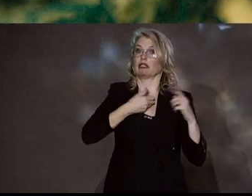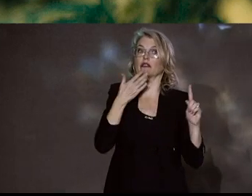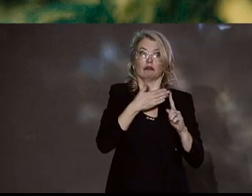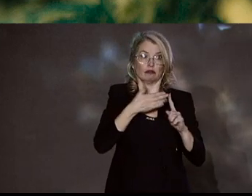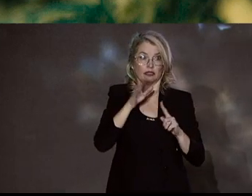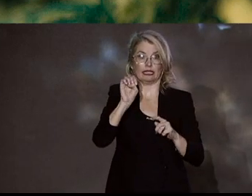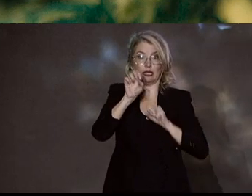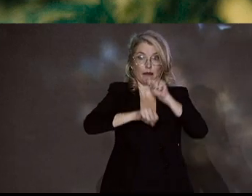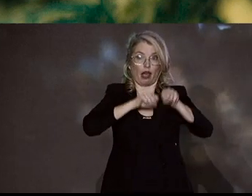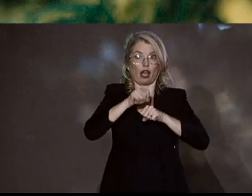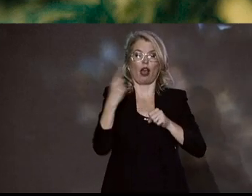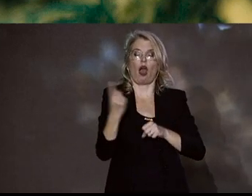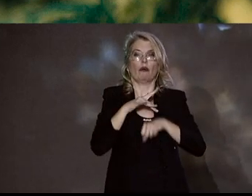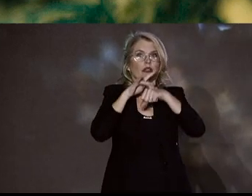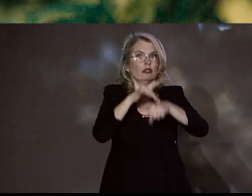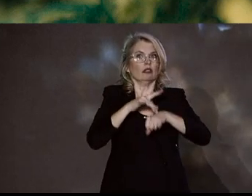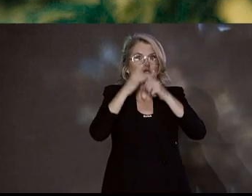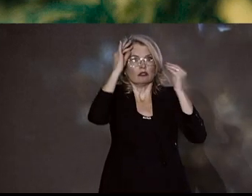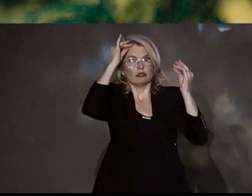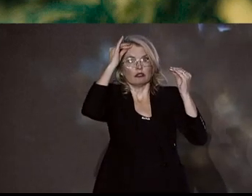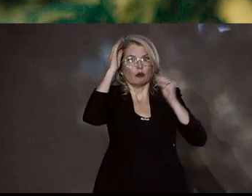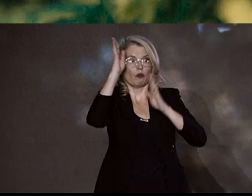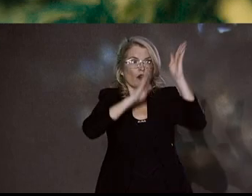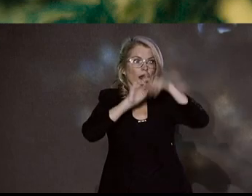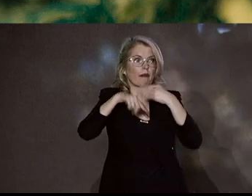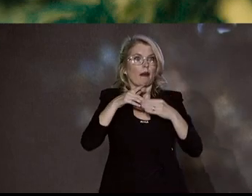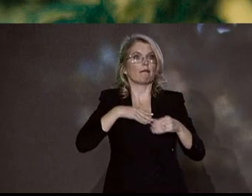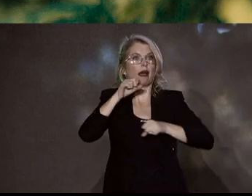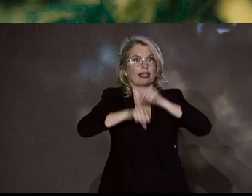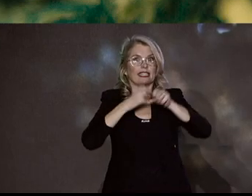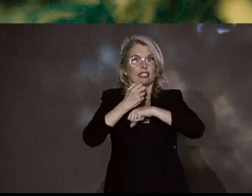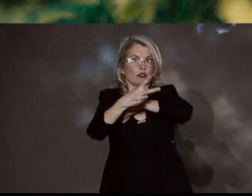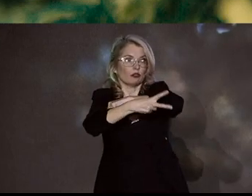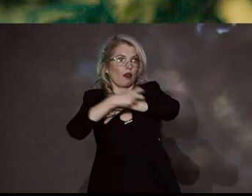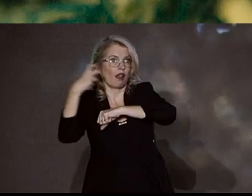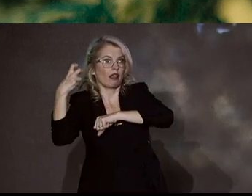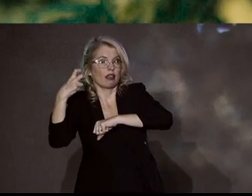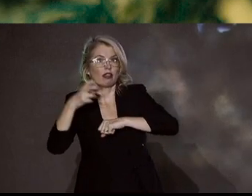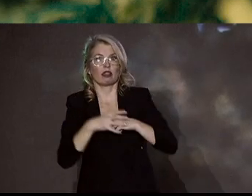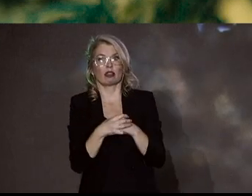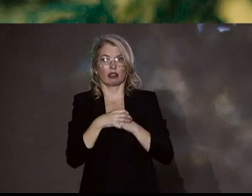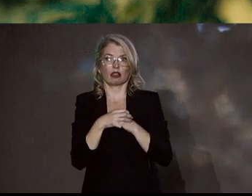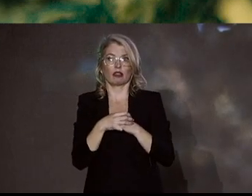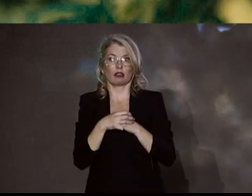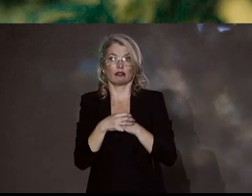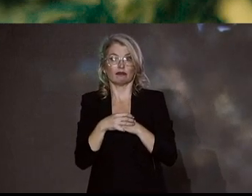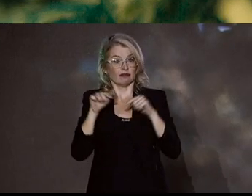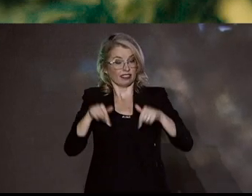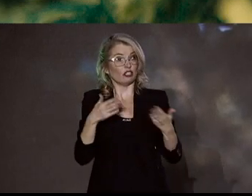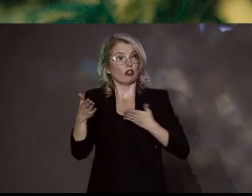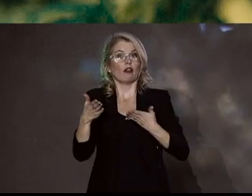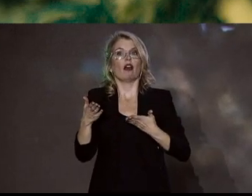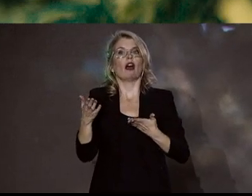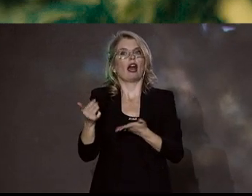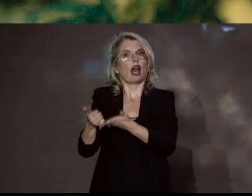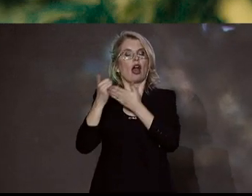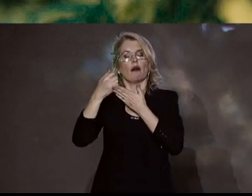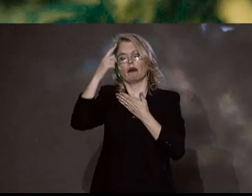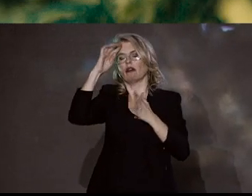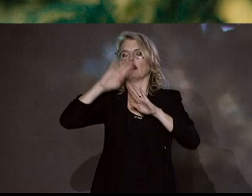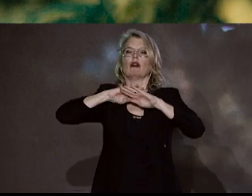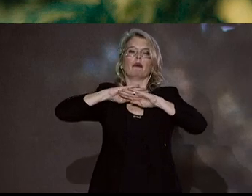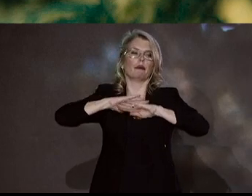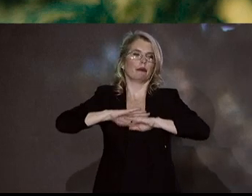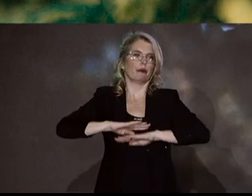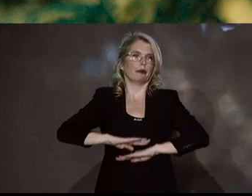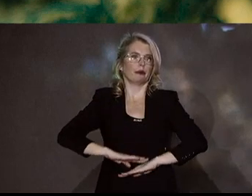myself, I'm always worried about my bike getting stolen. But this service gives me so